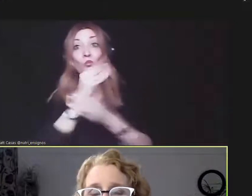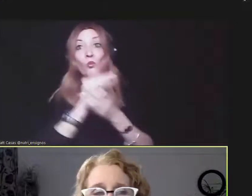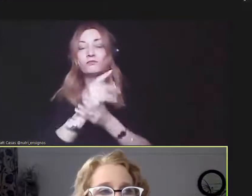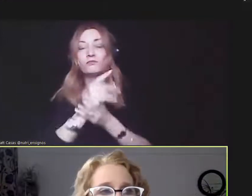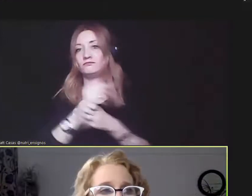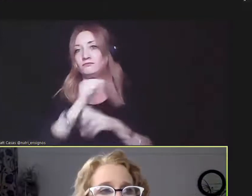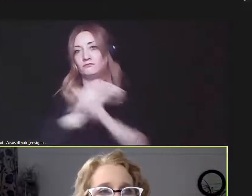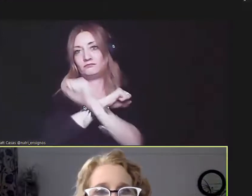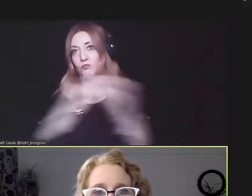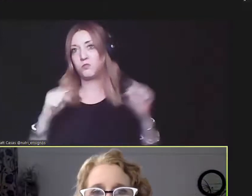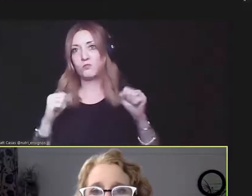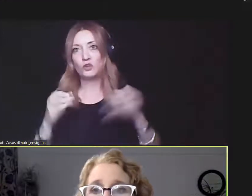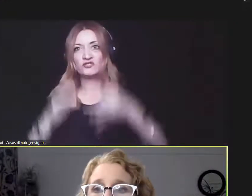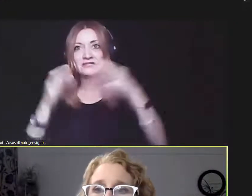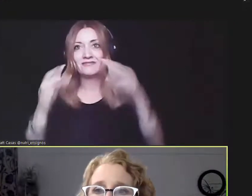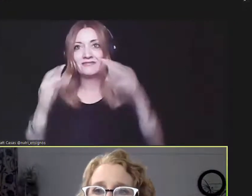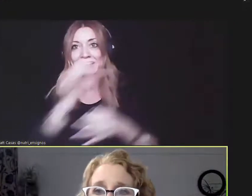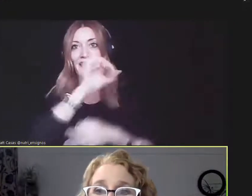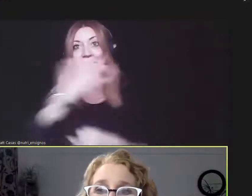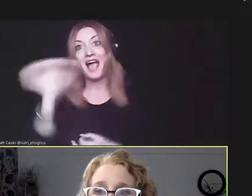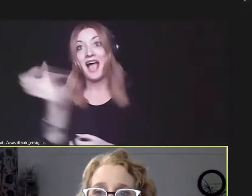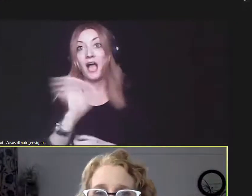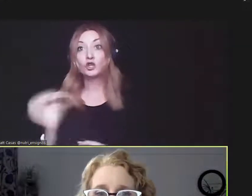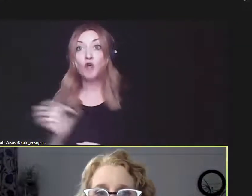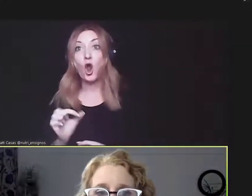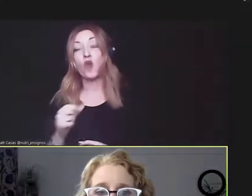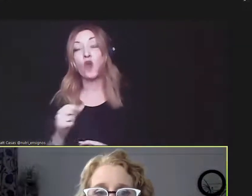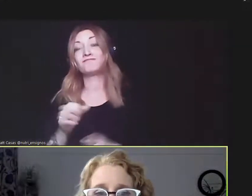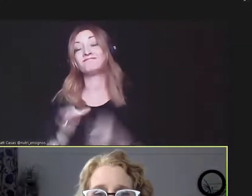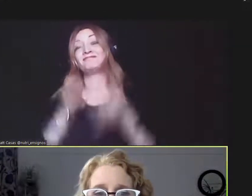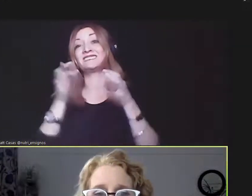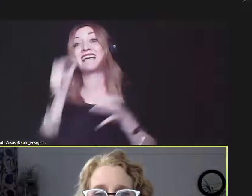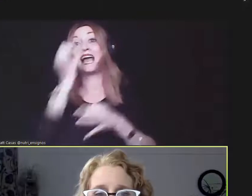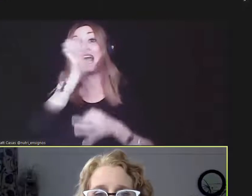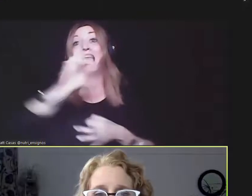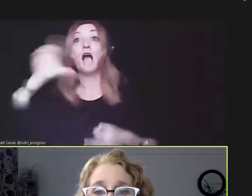proving to be a really intense